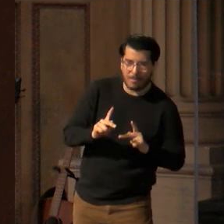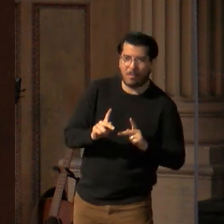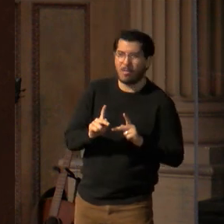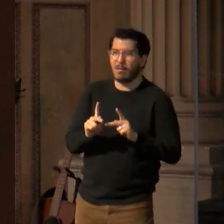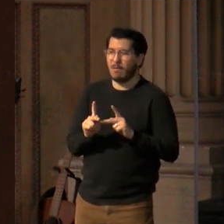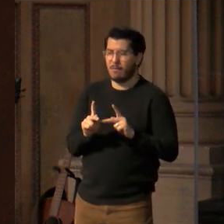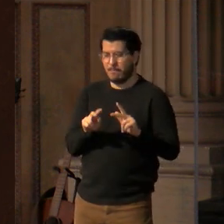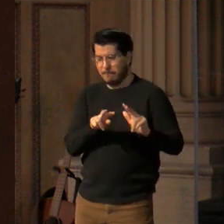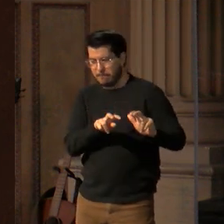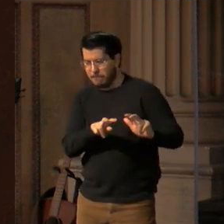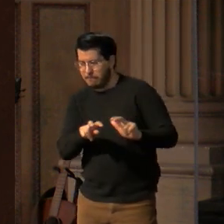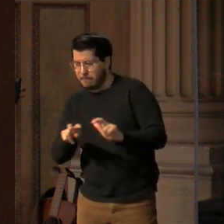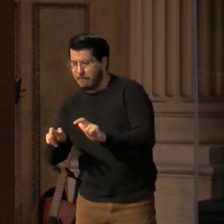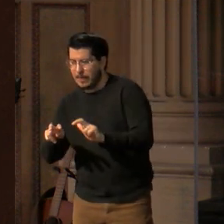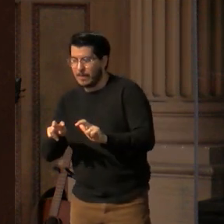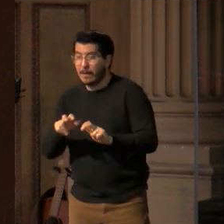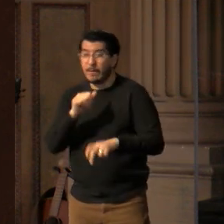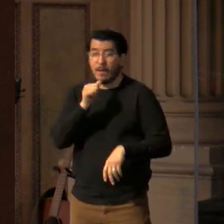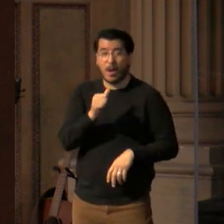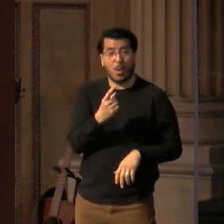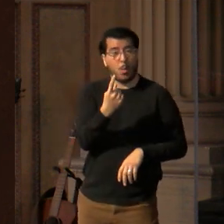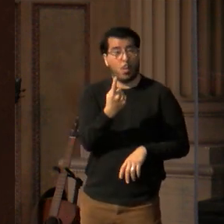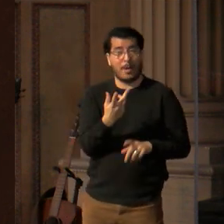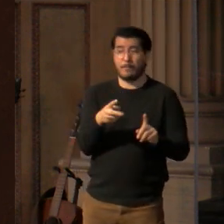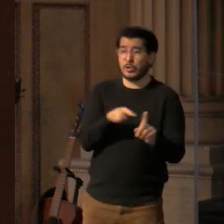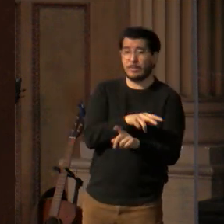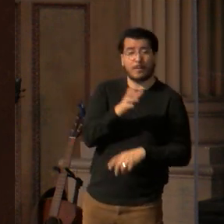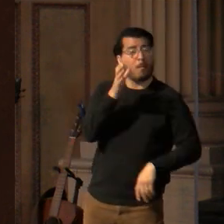not assuming that when we hear one side that we've heard the whole story.